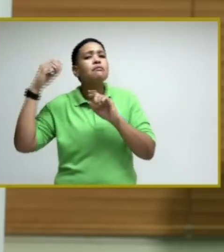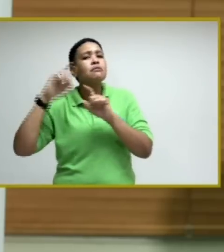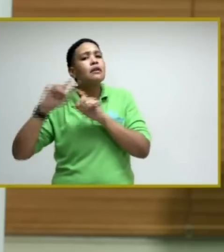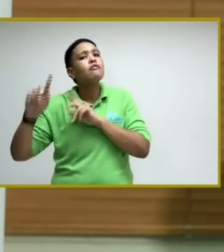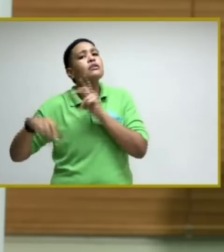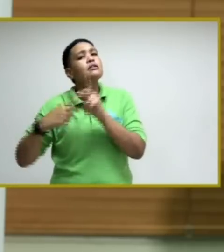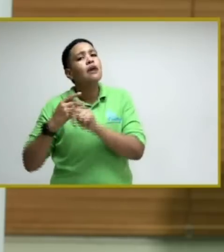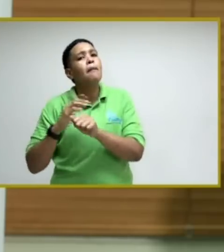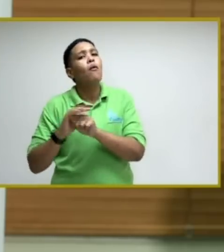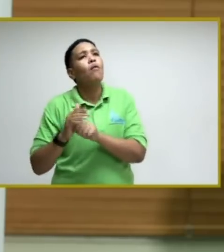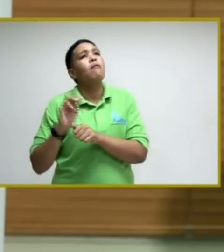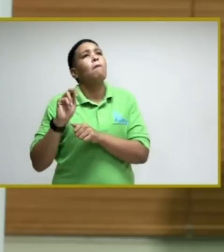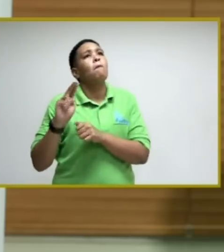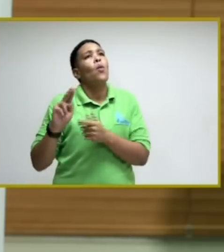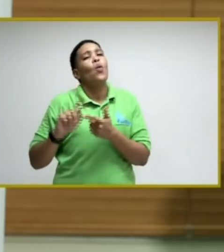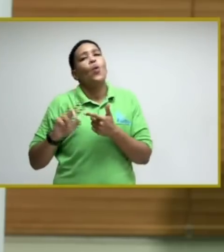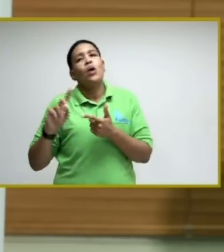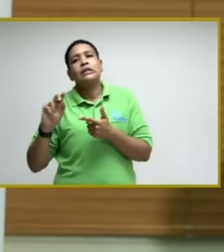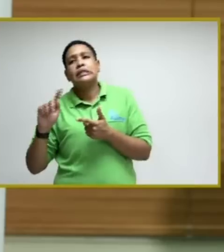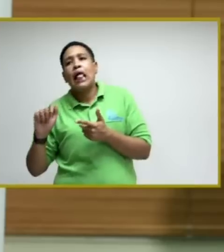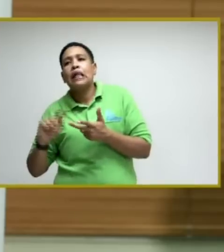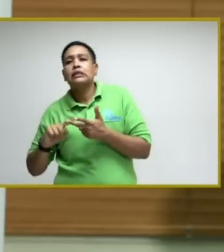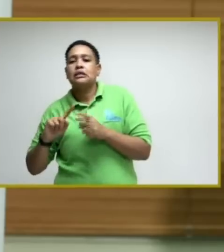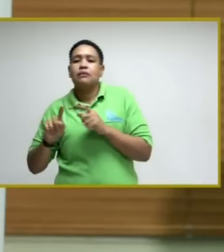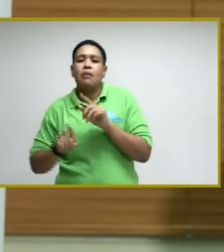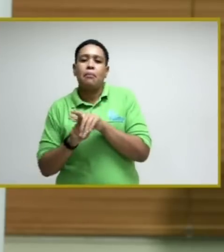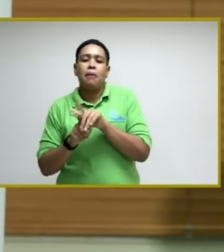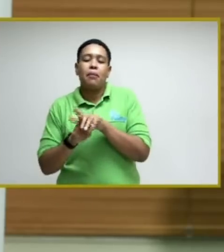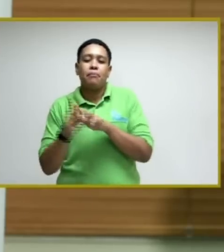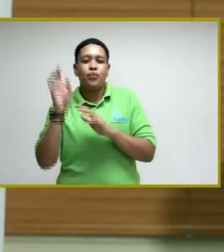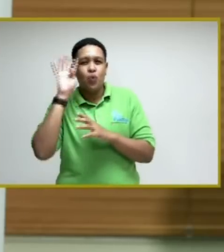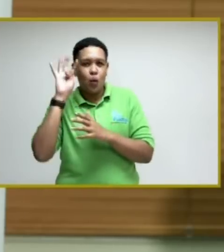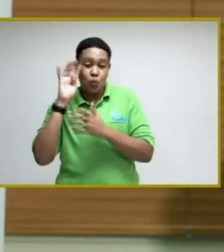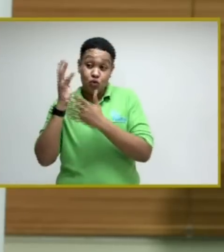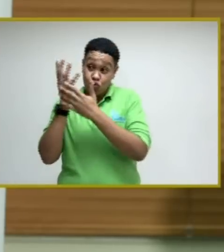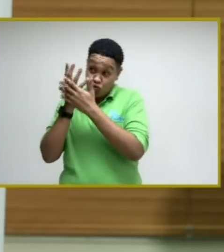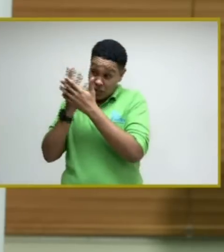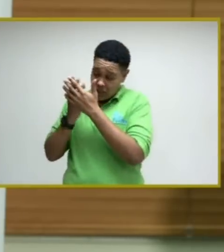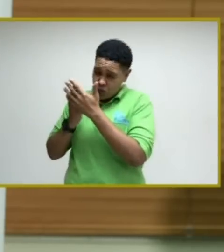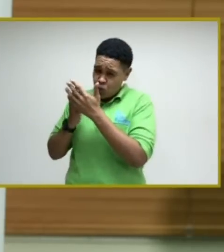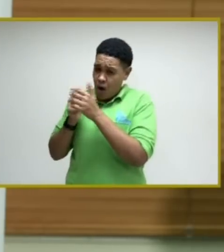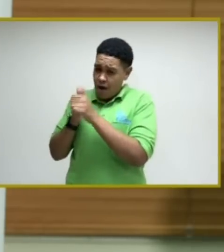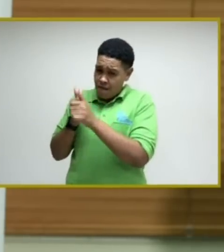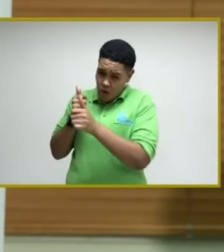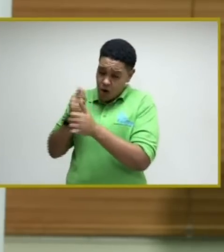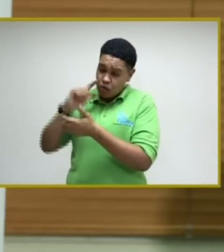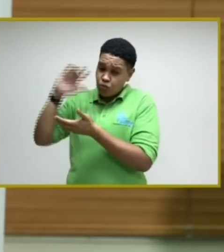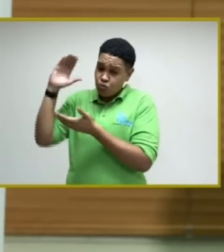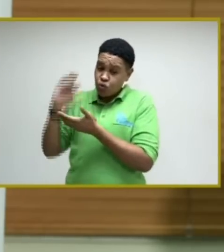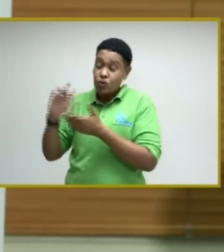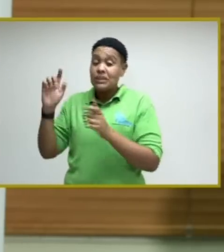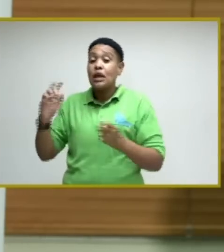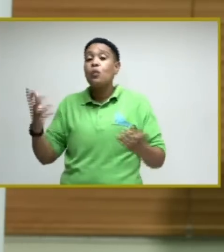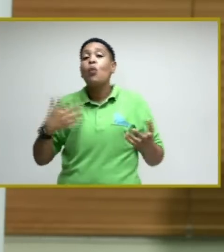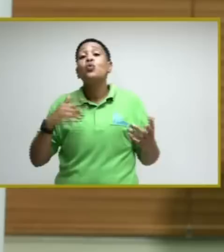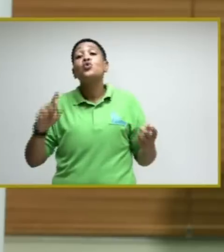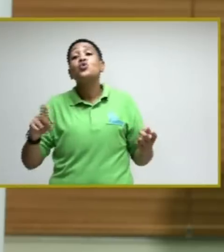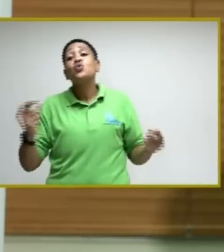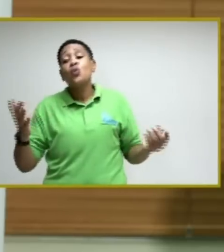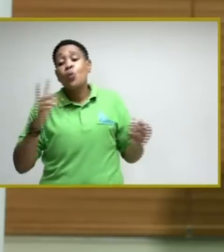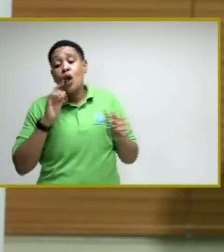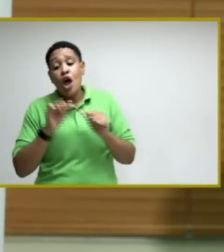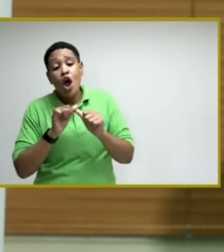we should not panic about them, even though we will screen to avoid or reduce and test. What we should do is continue to observe